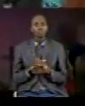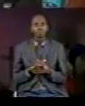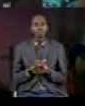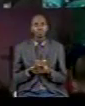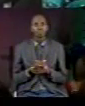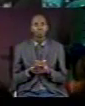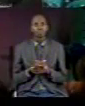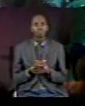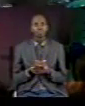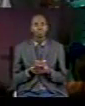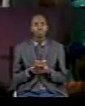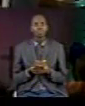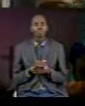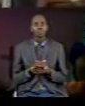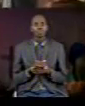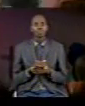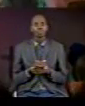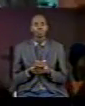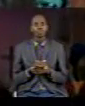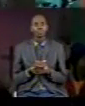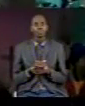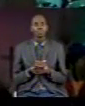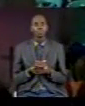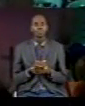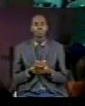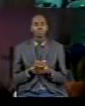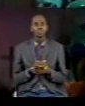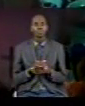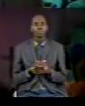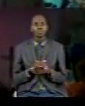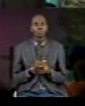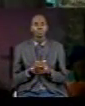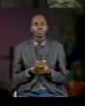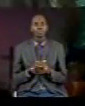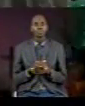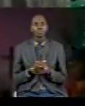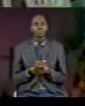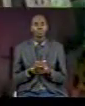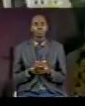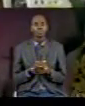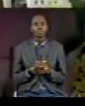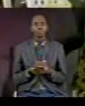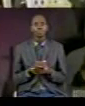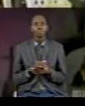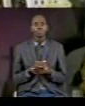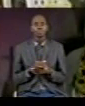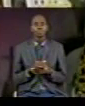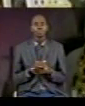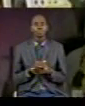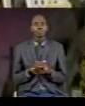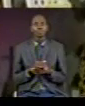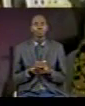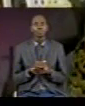wave it at me? Wave it at me. Wave it at me.